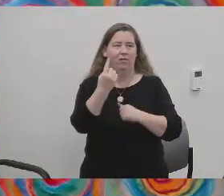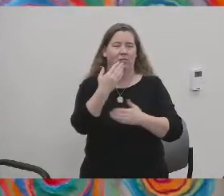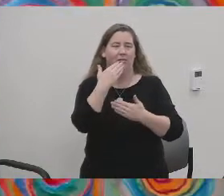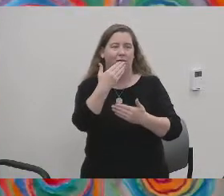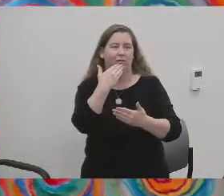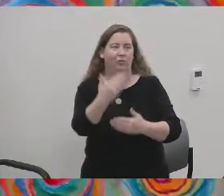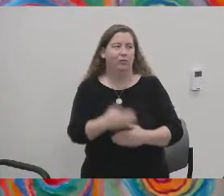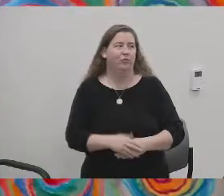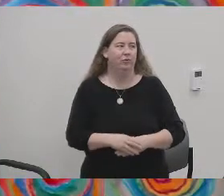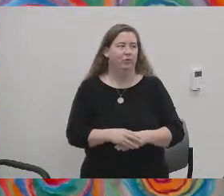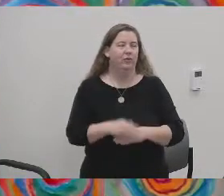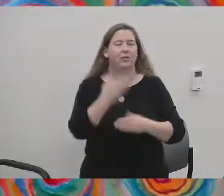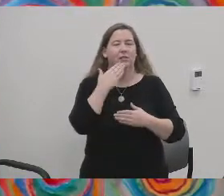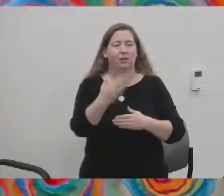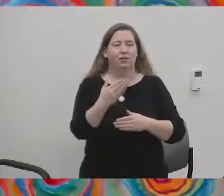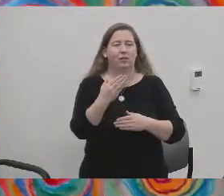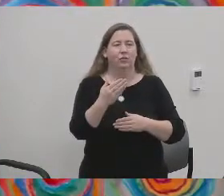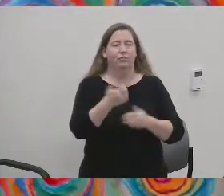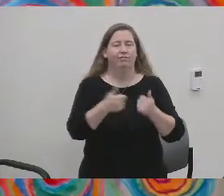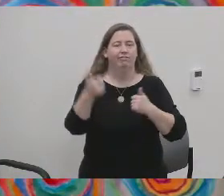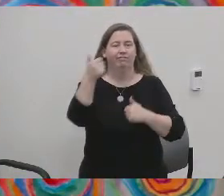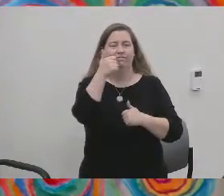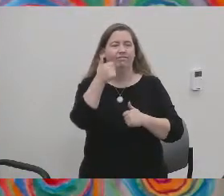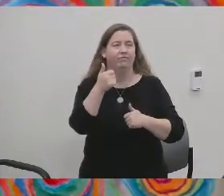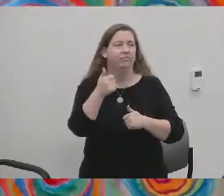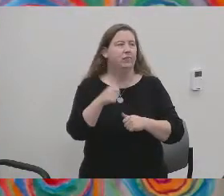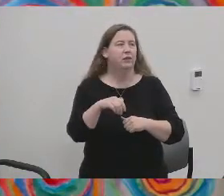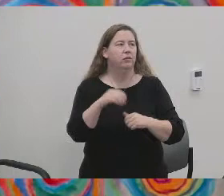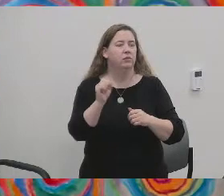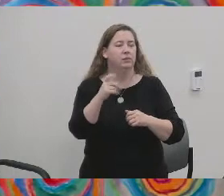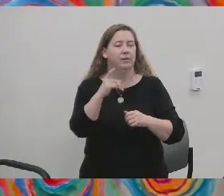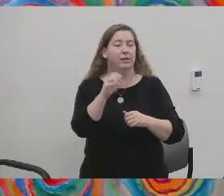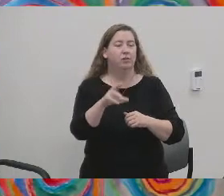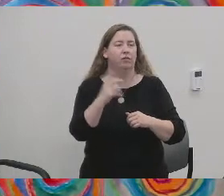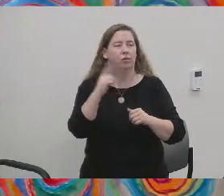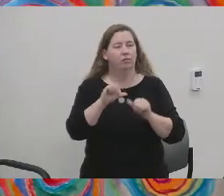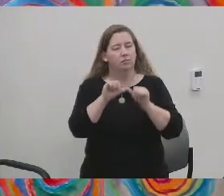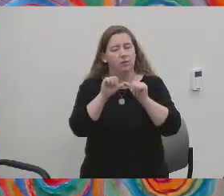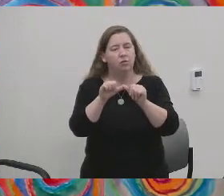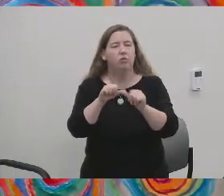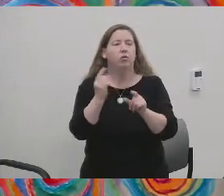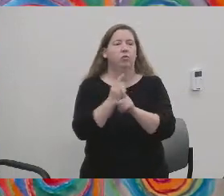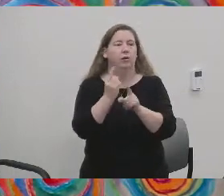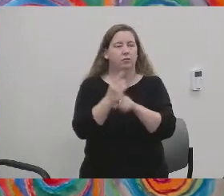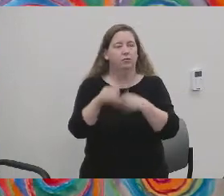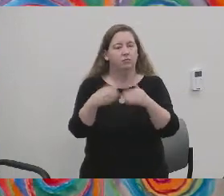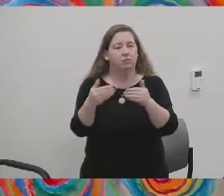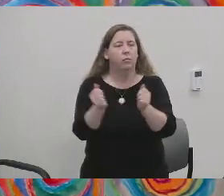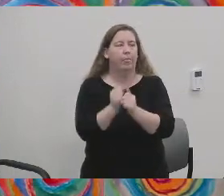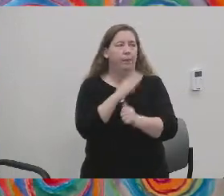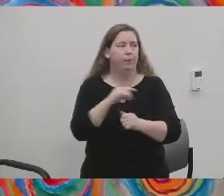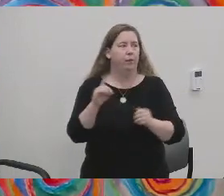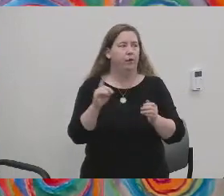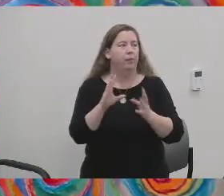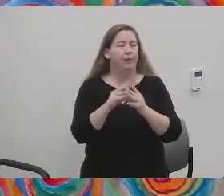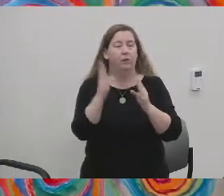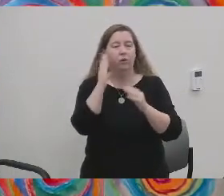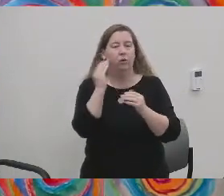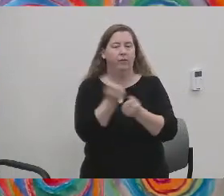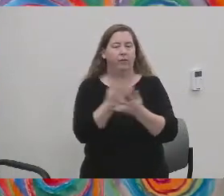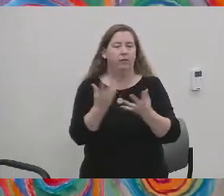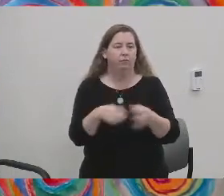thank Superintendent Spicer for continuing with the recognition of student artwork at the board meetings. I know it means a lot to the